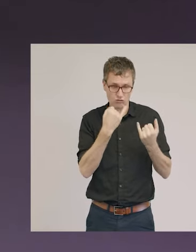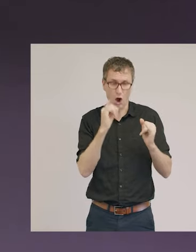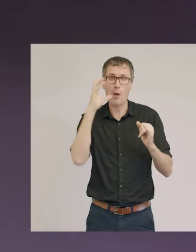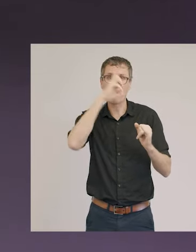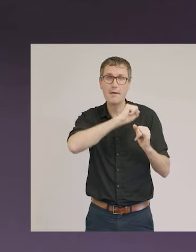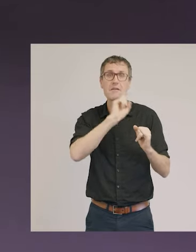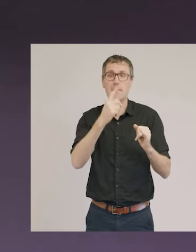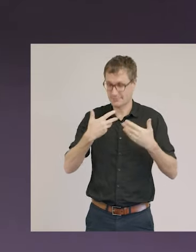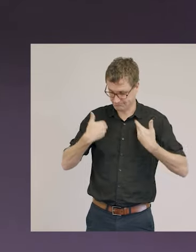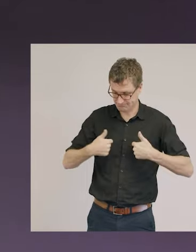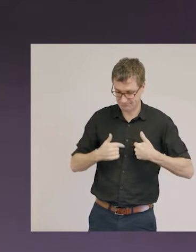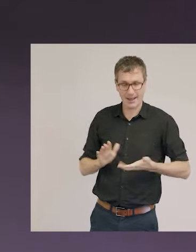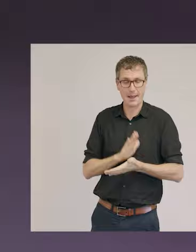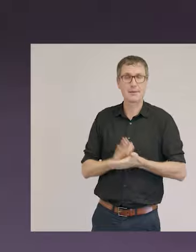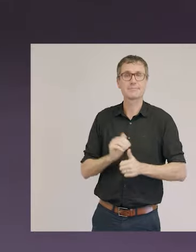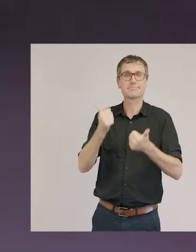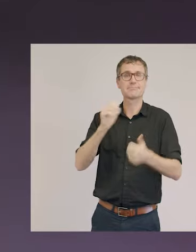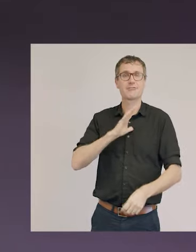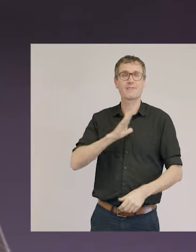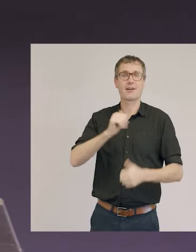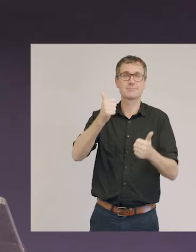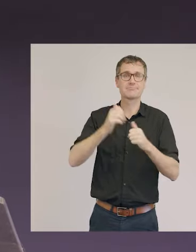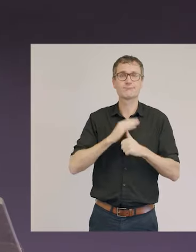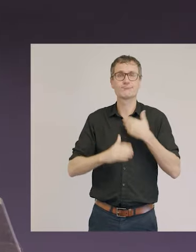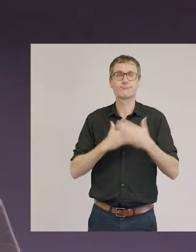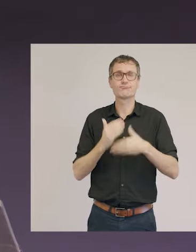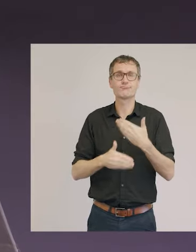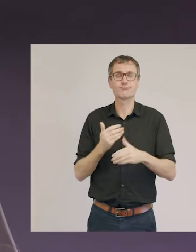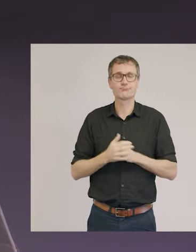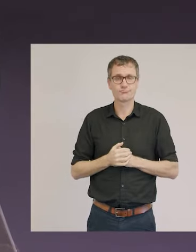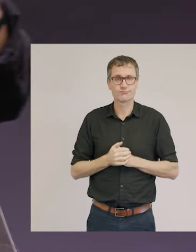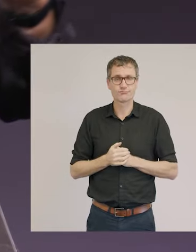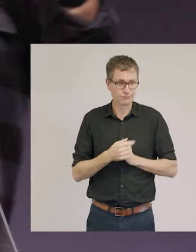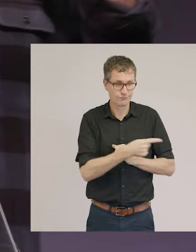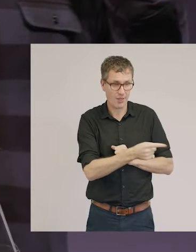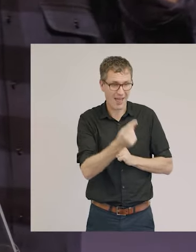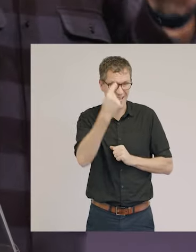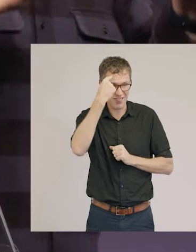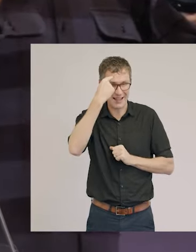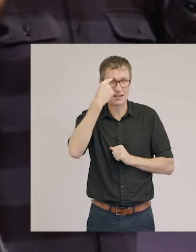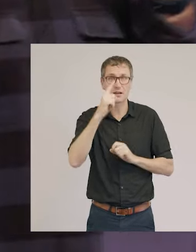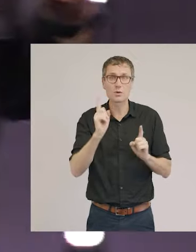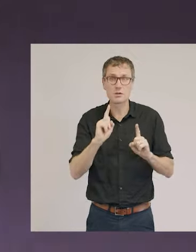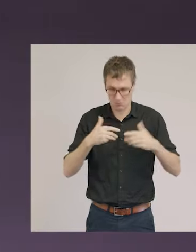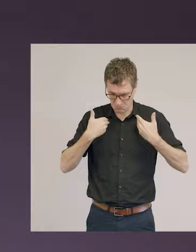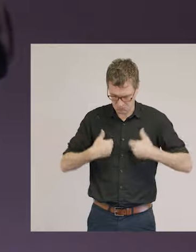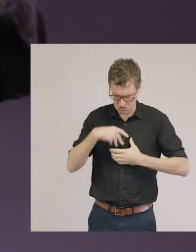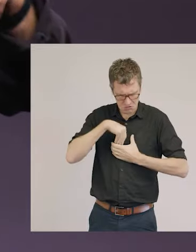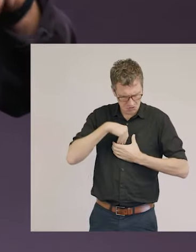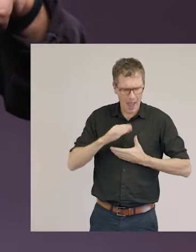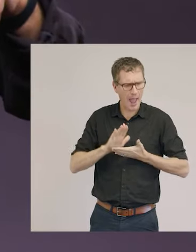They are happy with their lives, they're happy with their beliefs, and they they deceptively think that